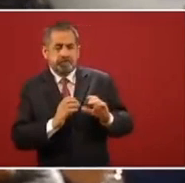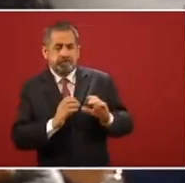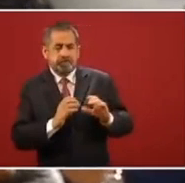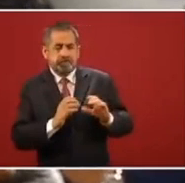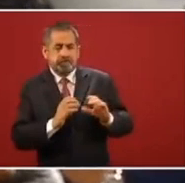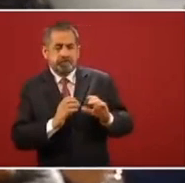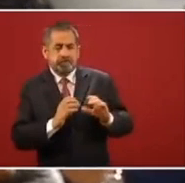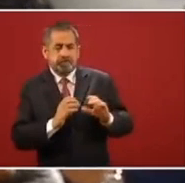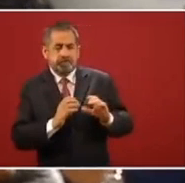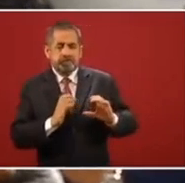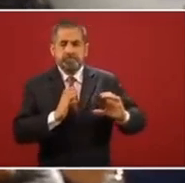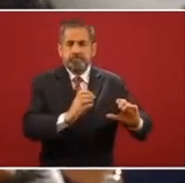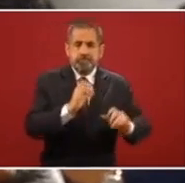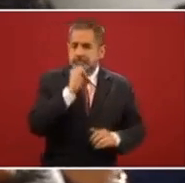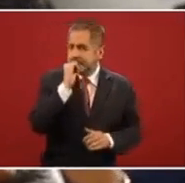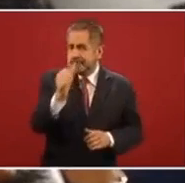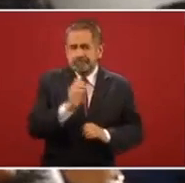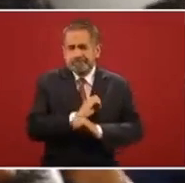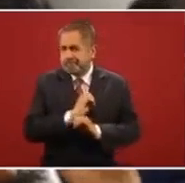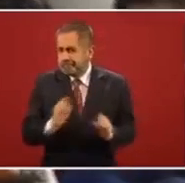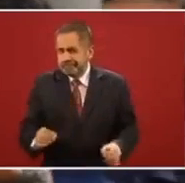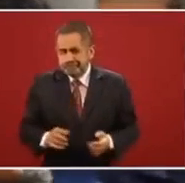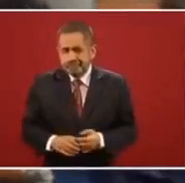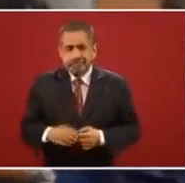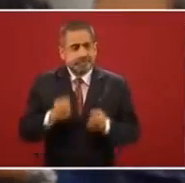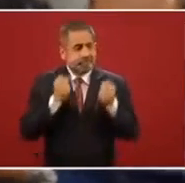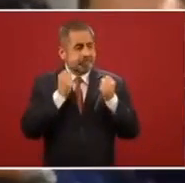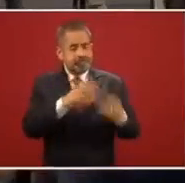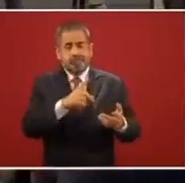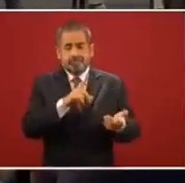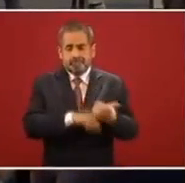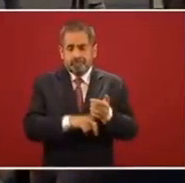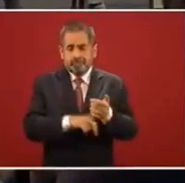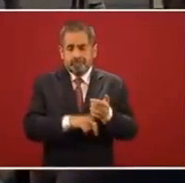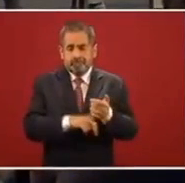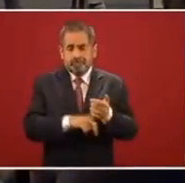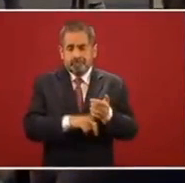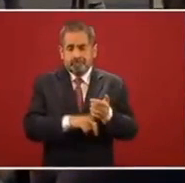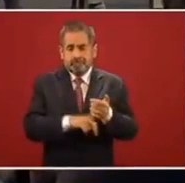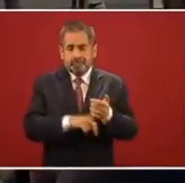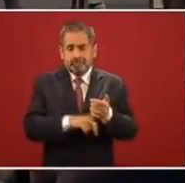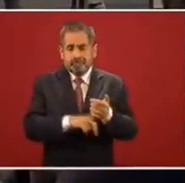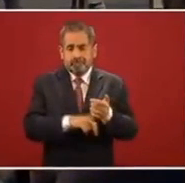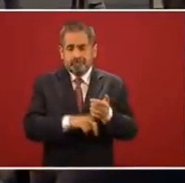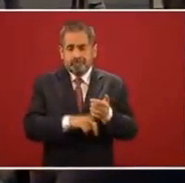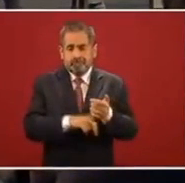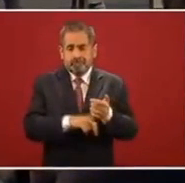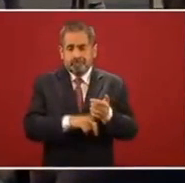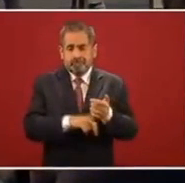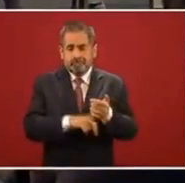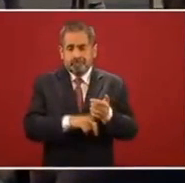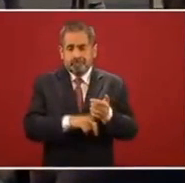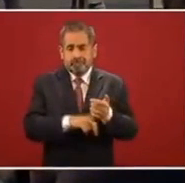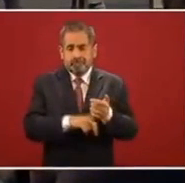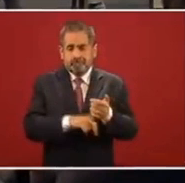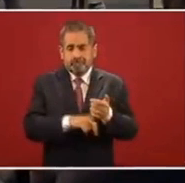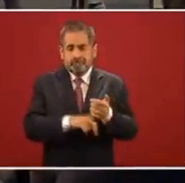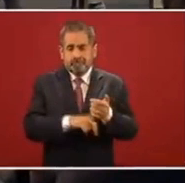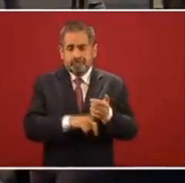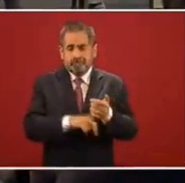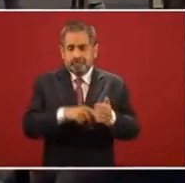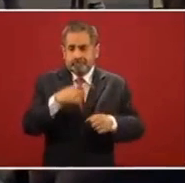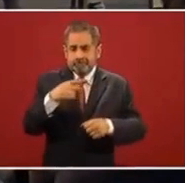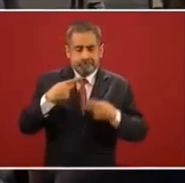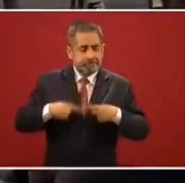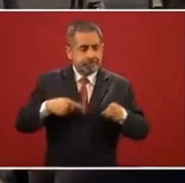sanitation that is normal there. Hay una gran cantidad de gente. Ayer, There is a great quantity, even